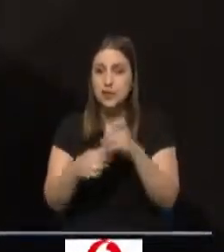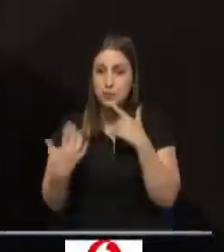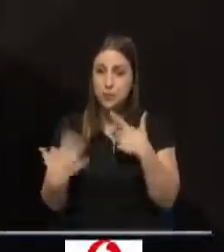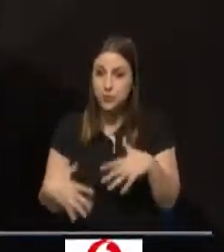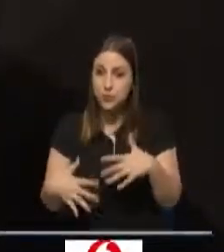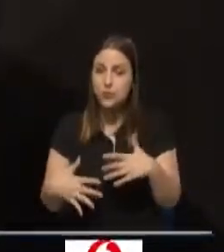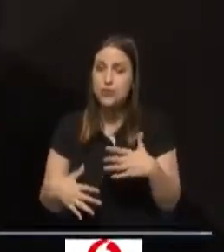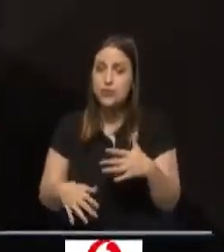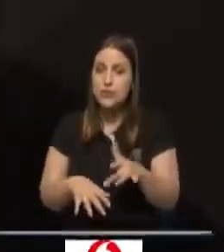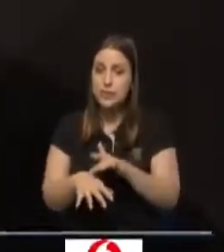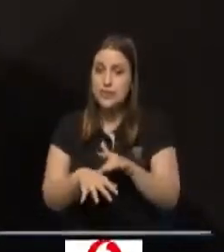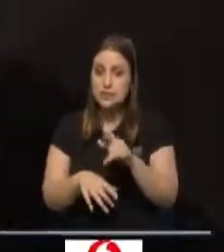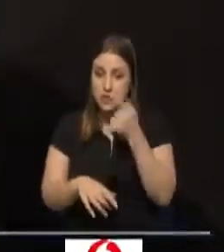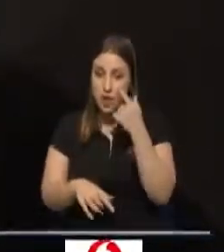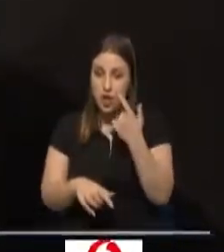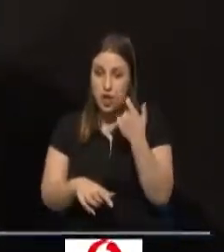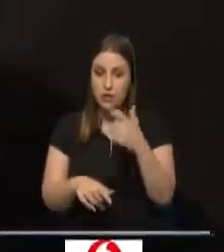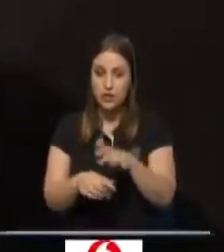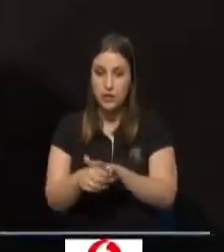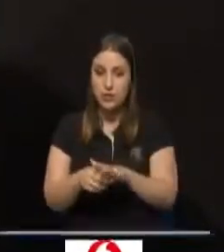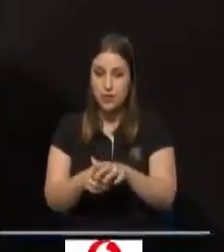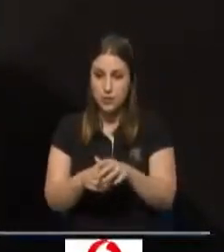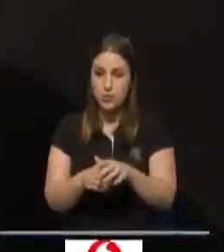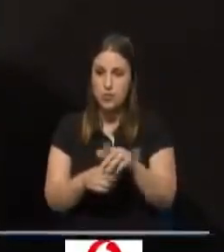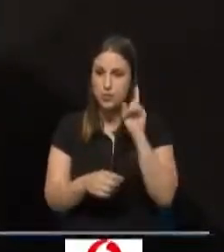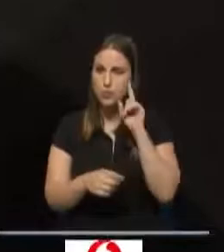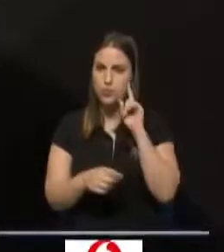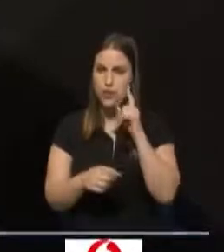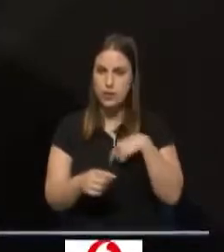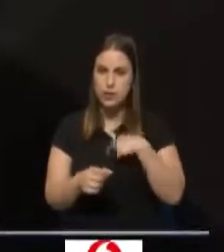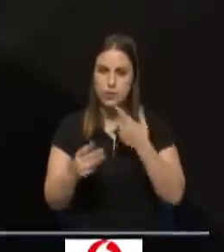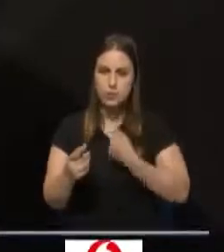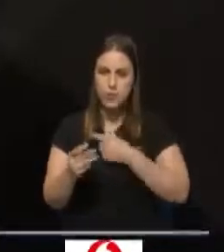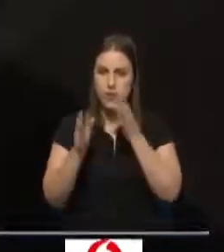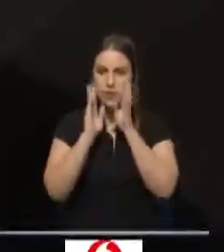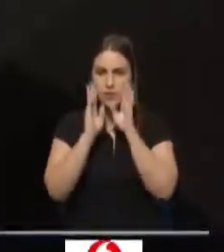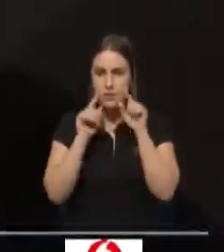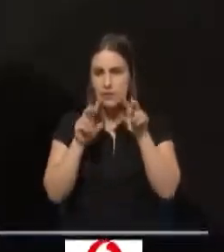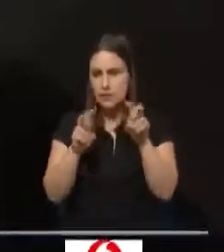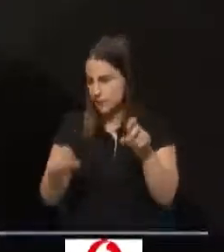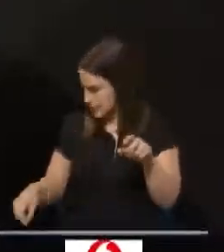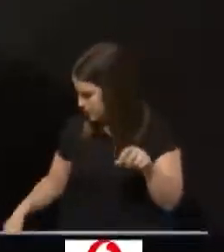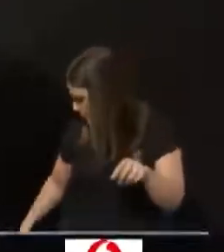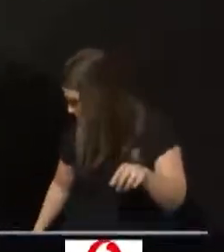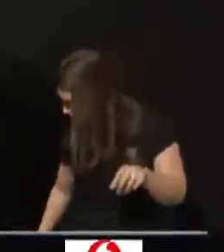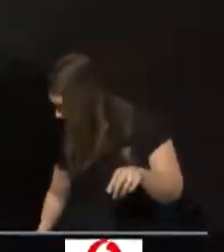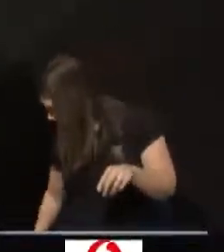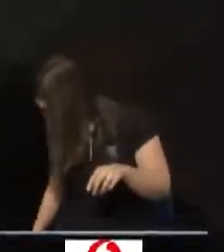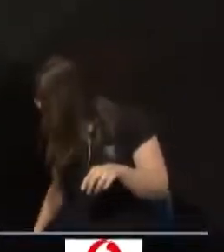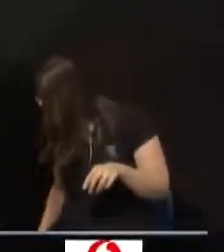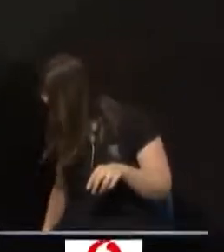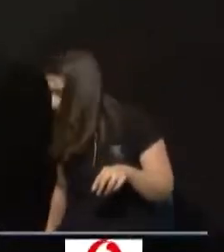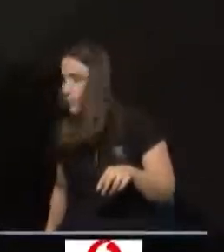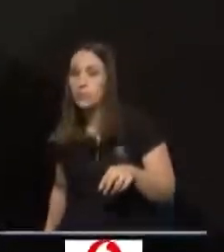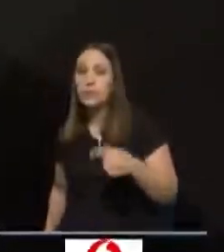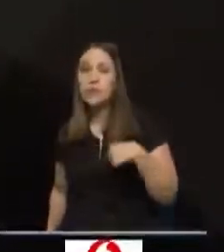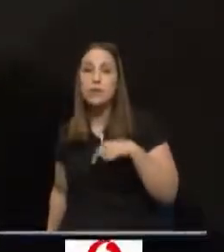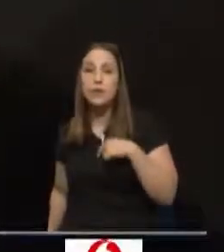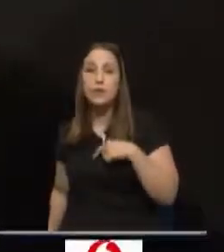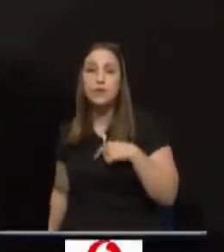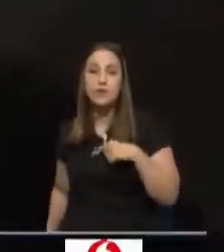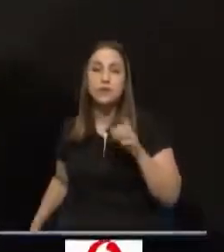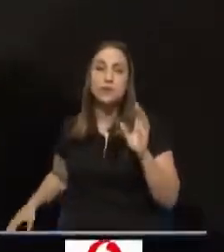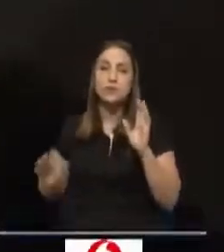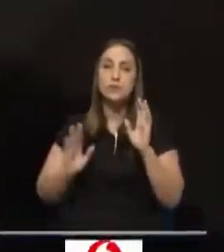were attacked. And this is another example of the more critical the sector is for the country, the more attentive we have to be to